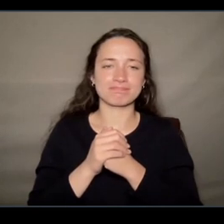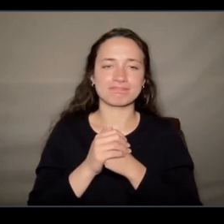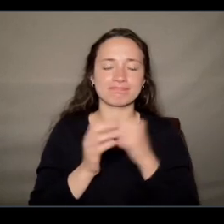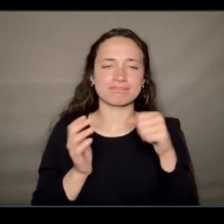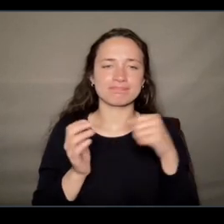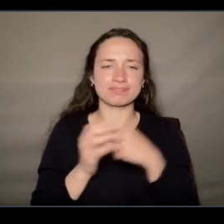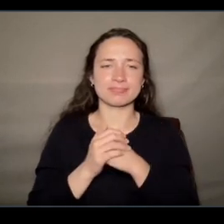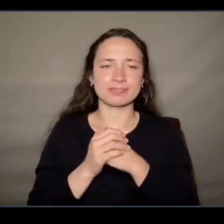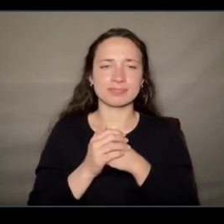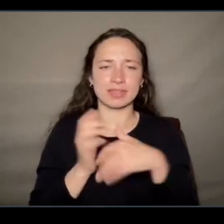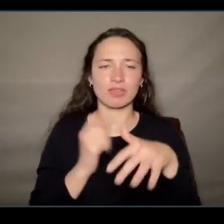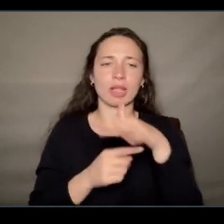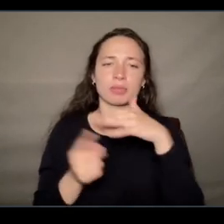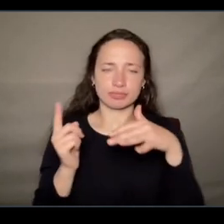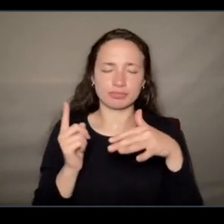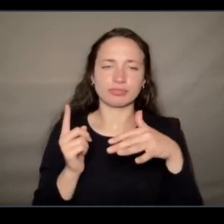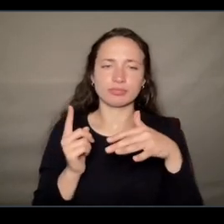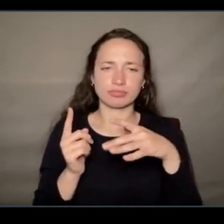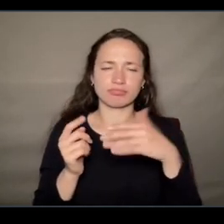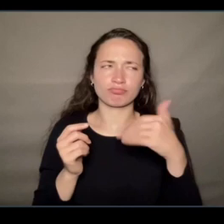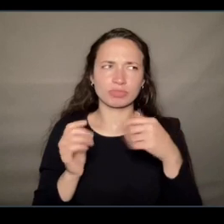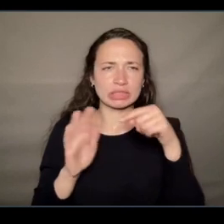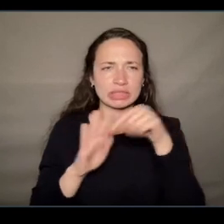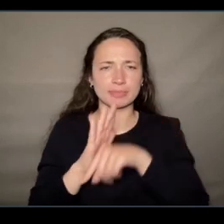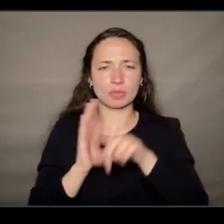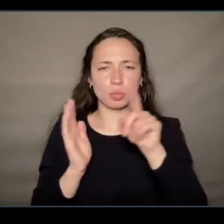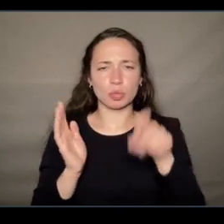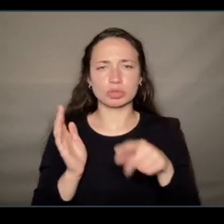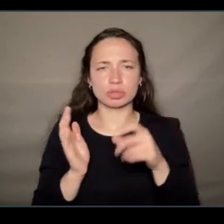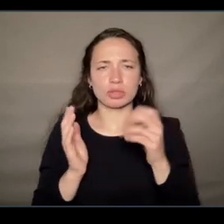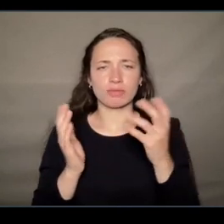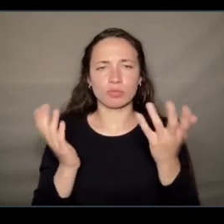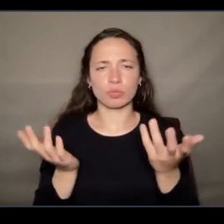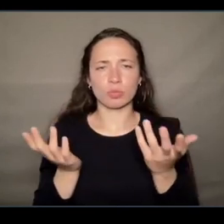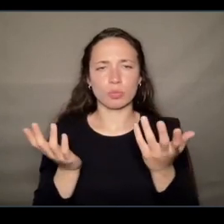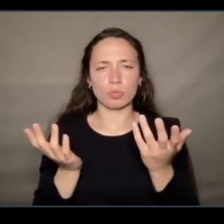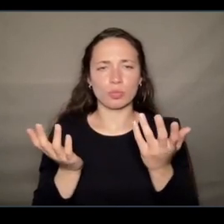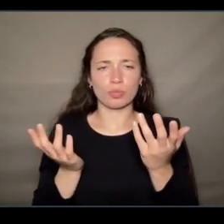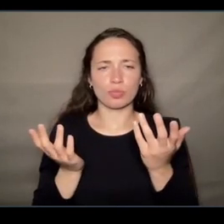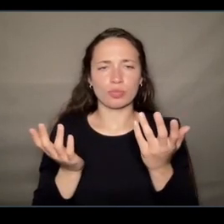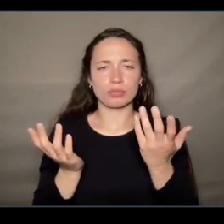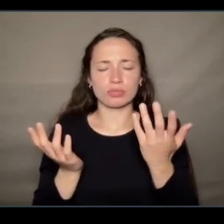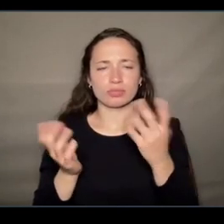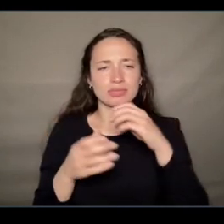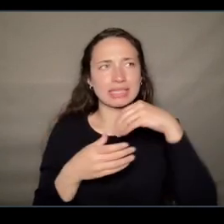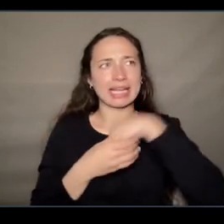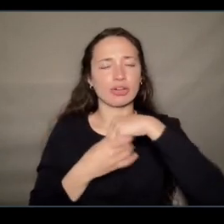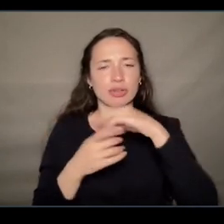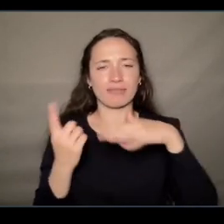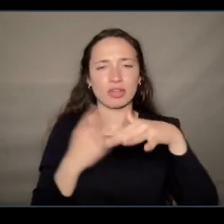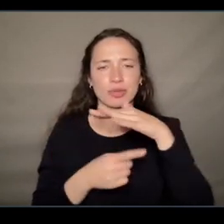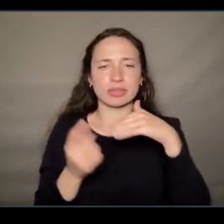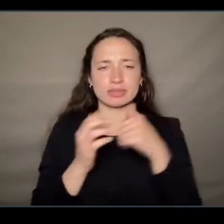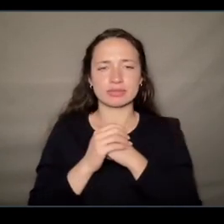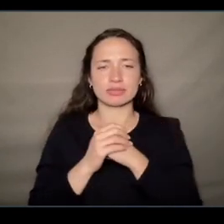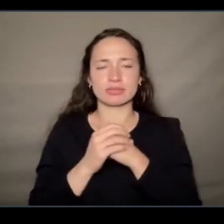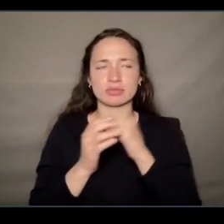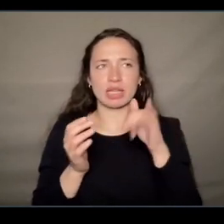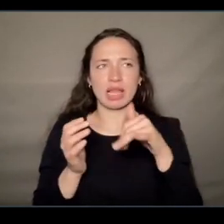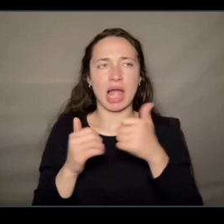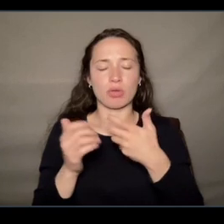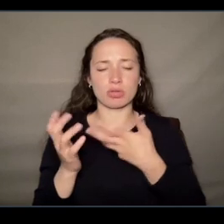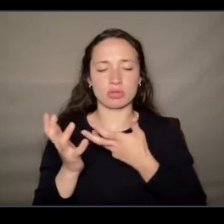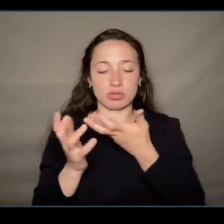Yeah, they are environments, but that's such a deep question of what is the inner environment